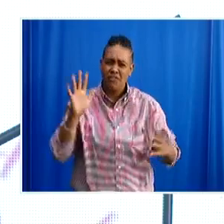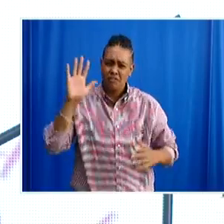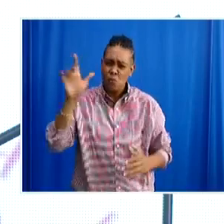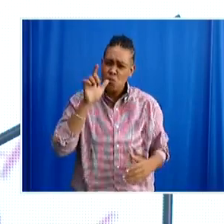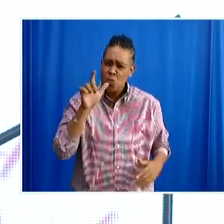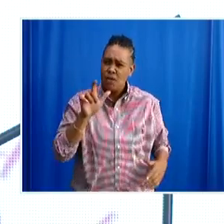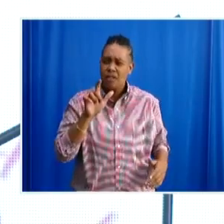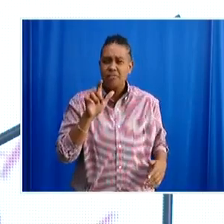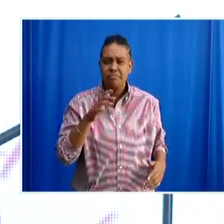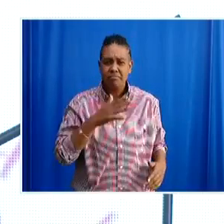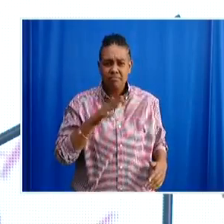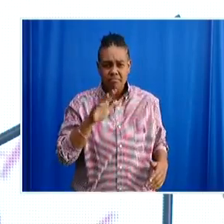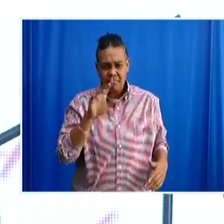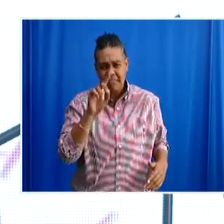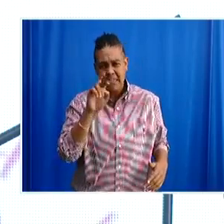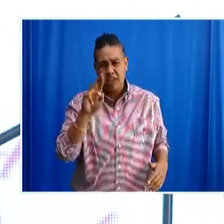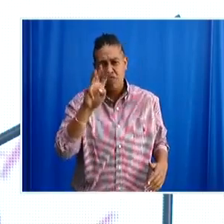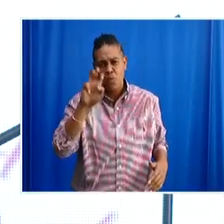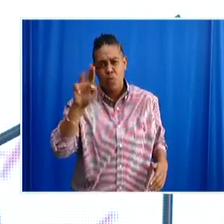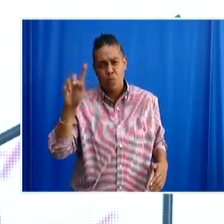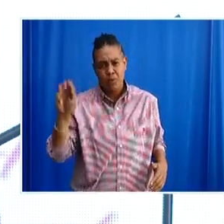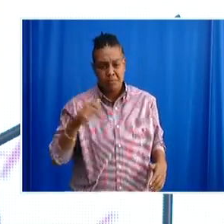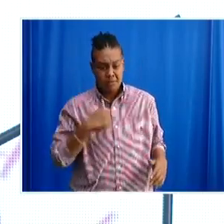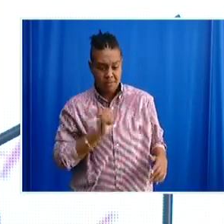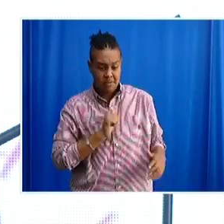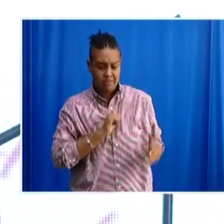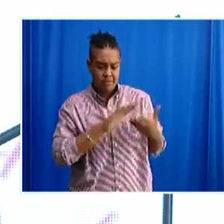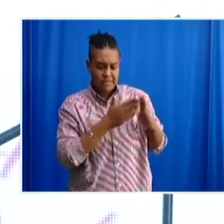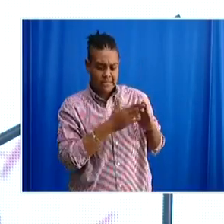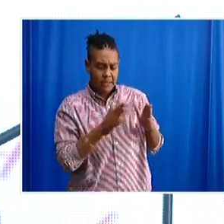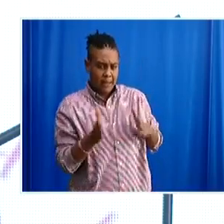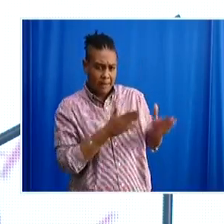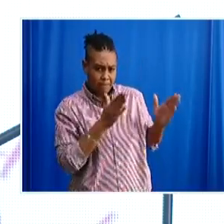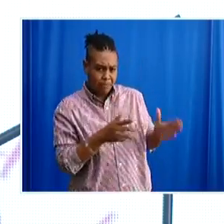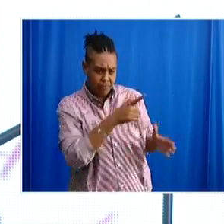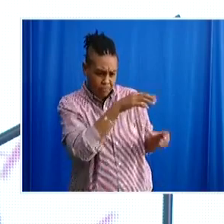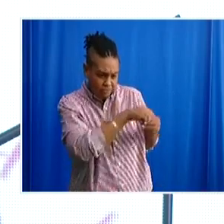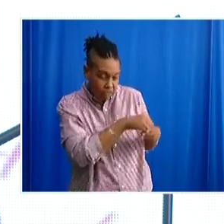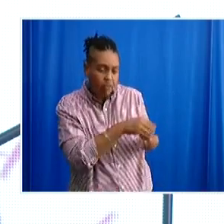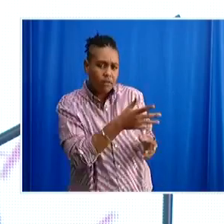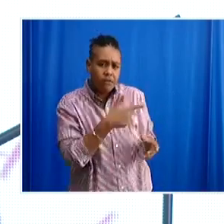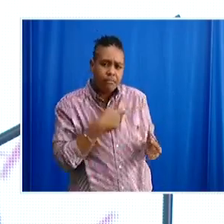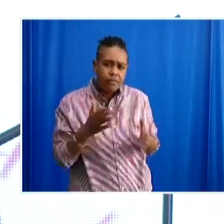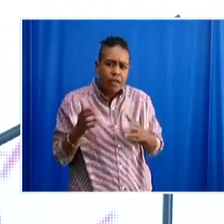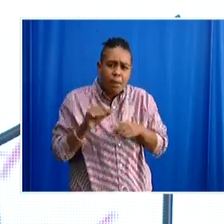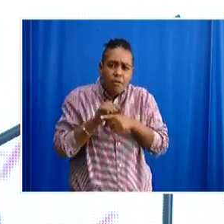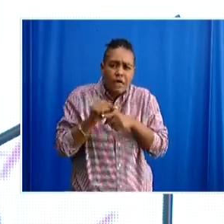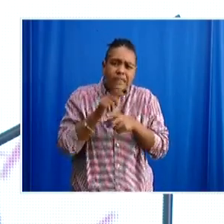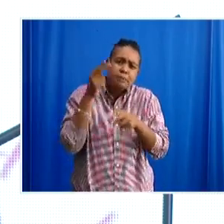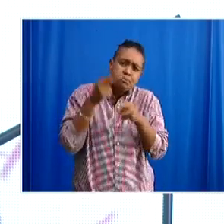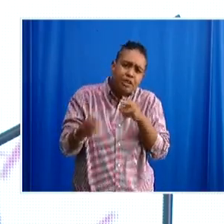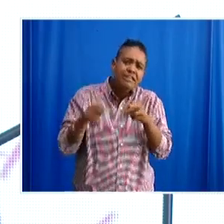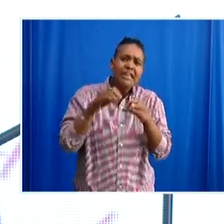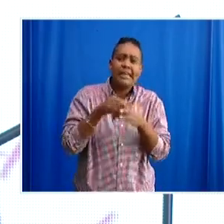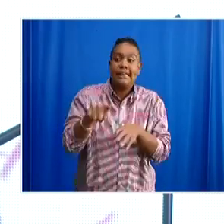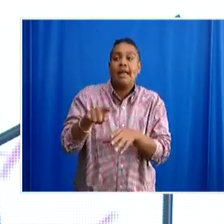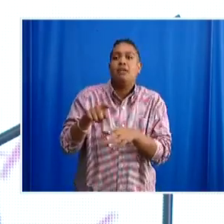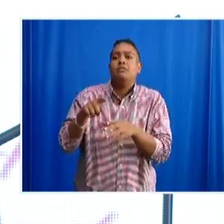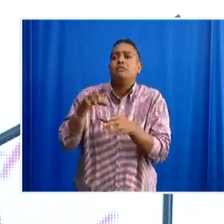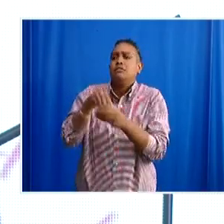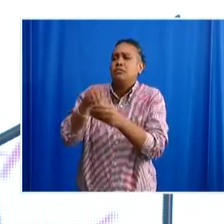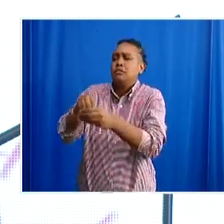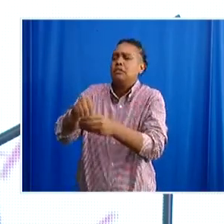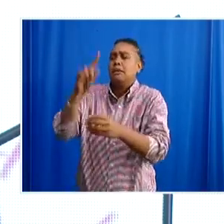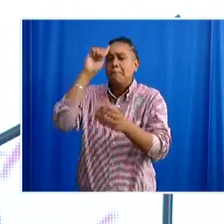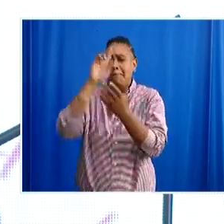Worship, myself being an urban planner who practiced very briefly in the field, but believe that that is